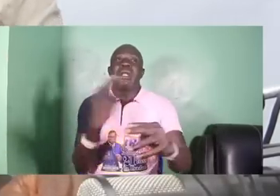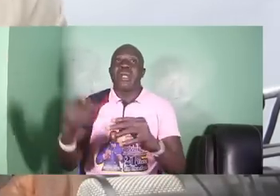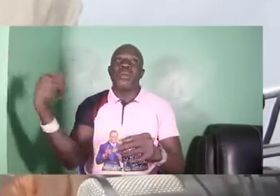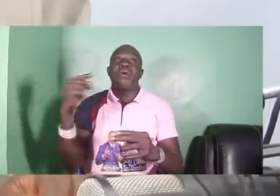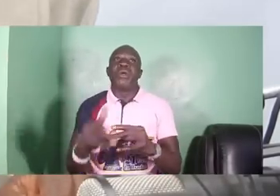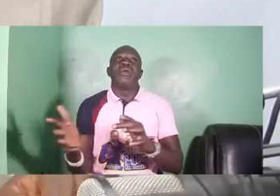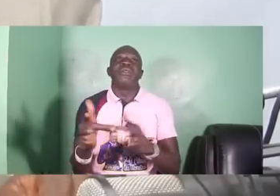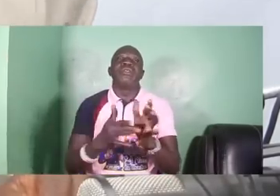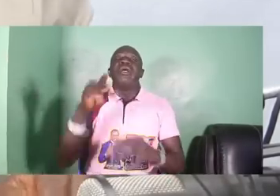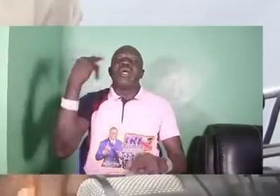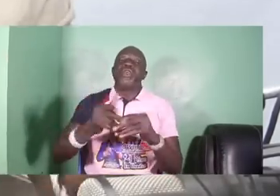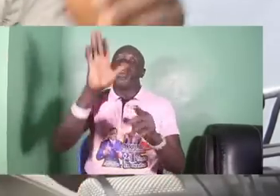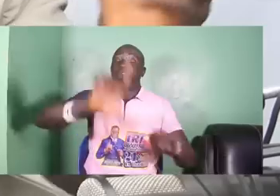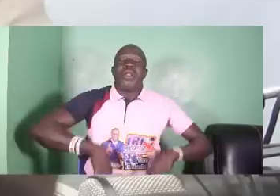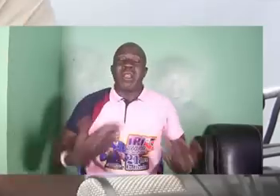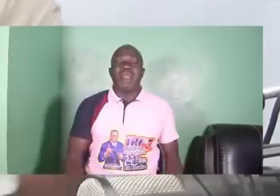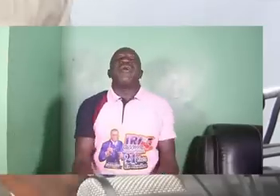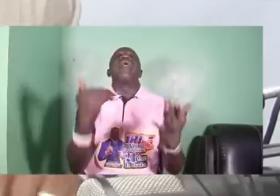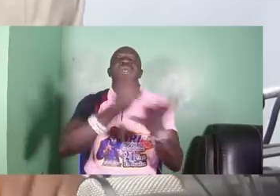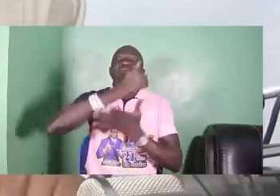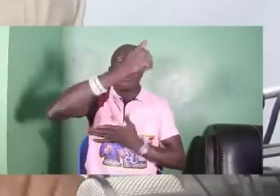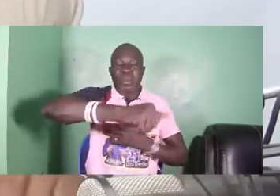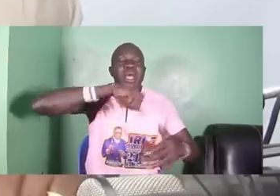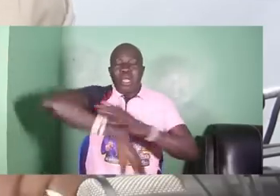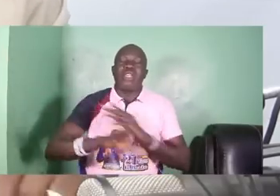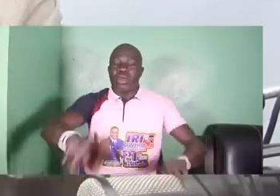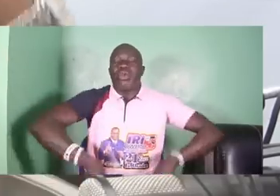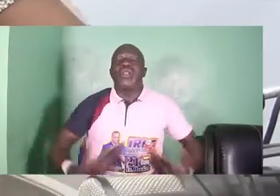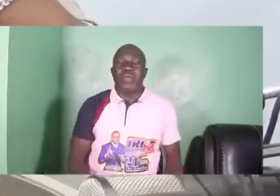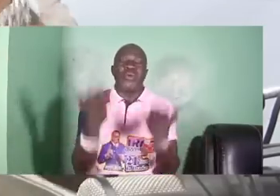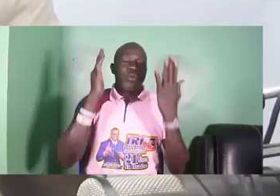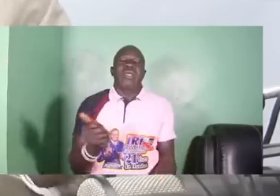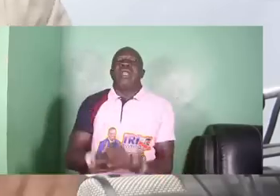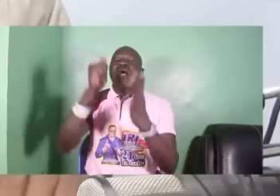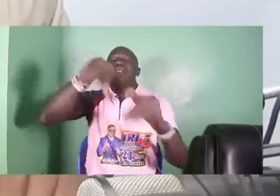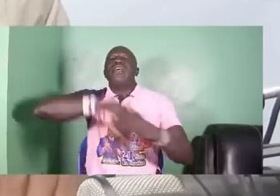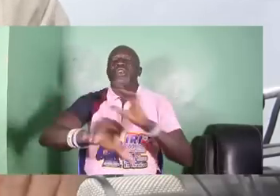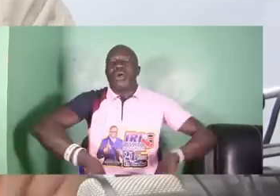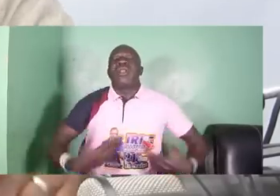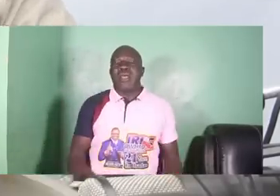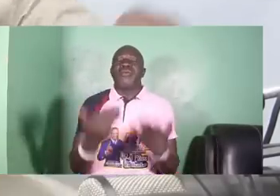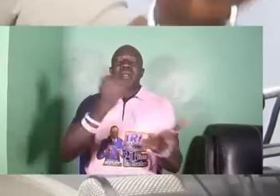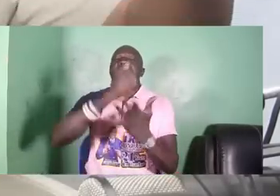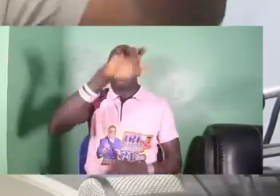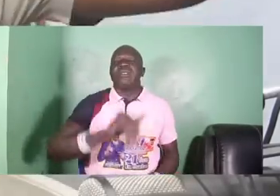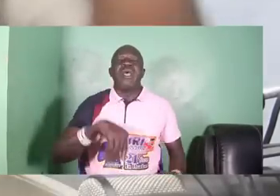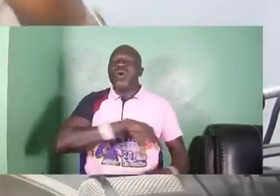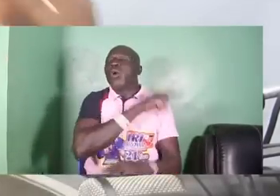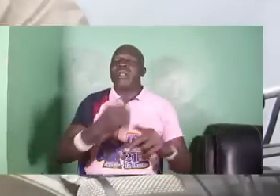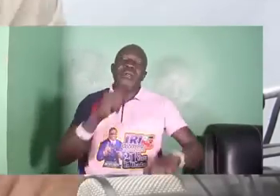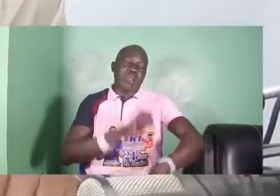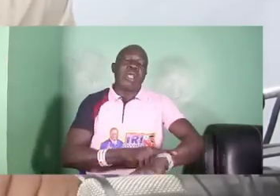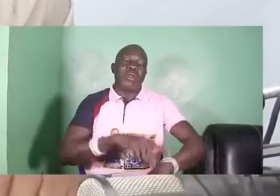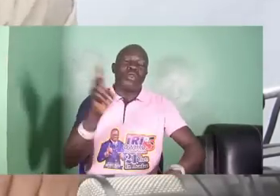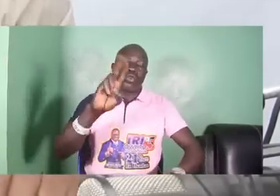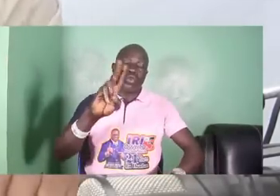the name of Jesus. Aye, aye, aye, aye, aye, aye, aye, aye,